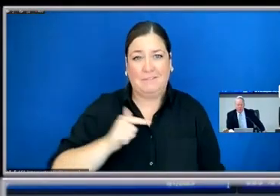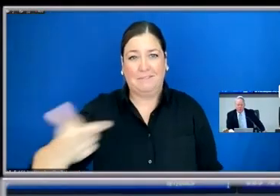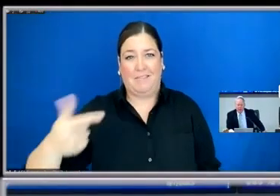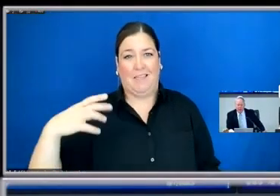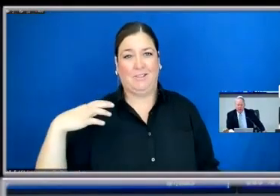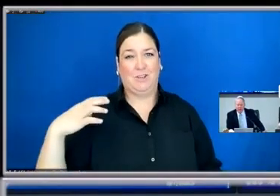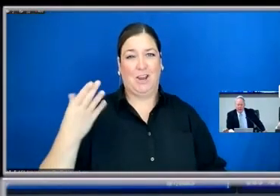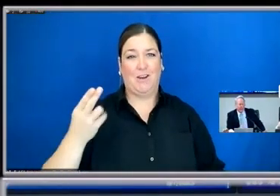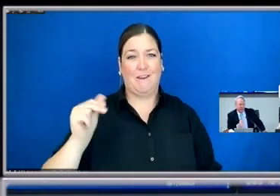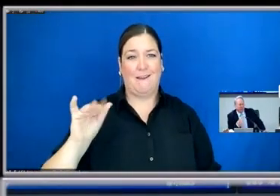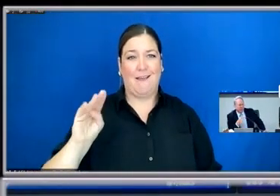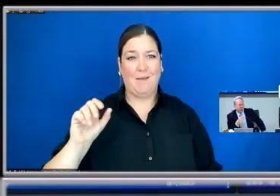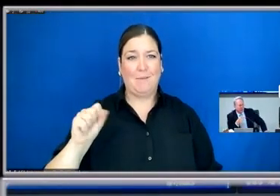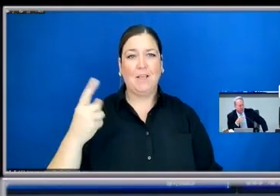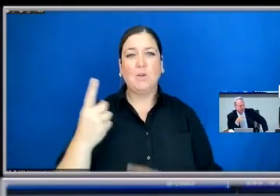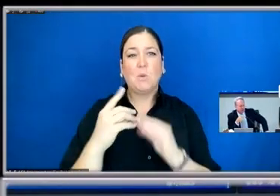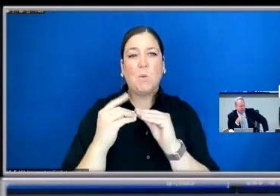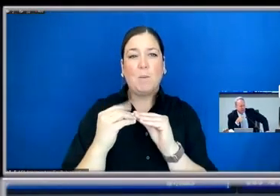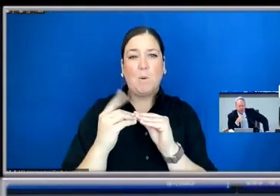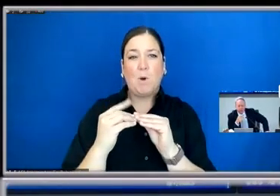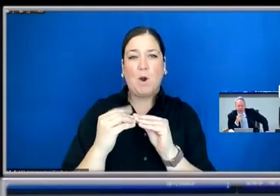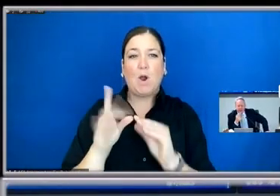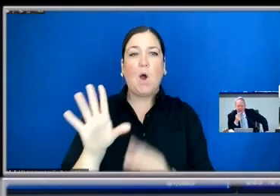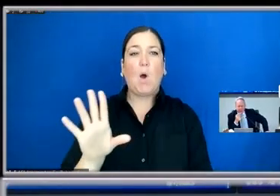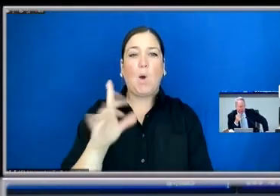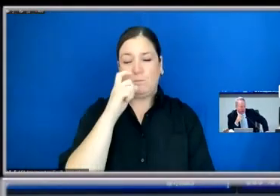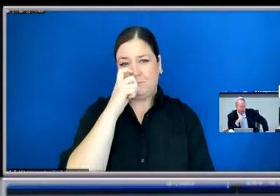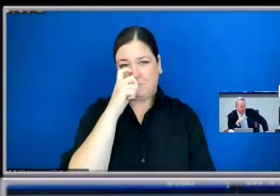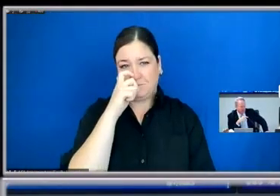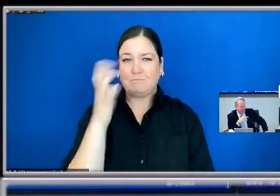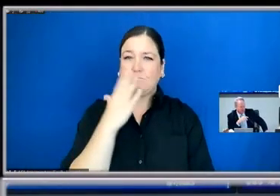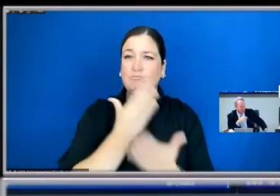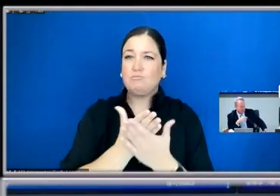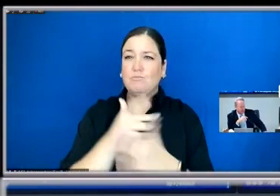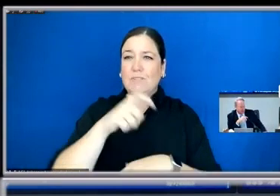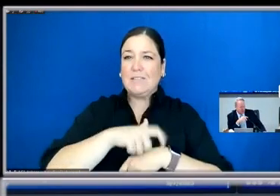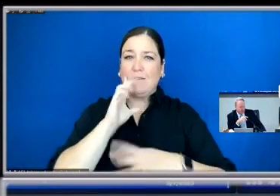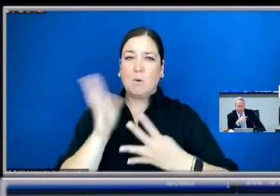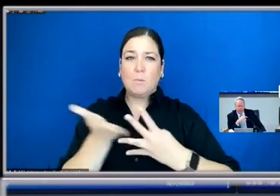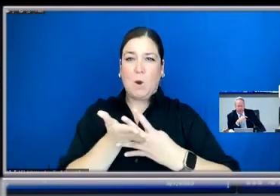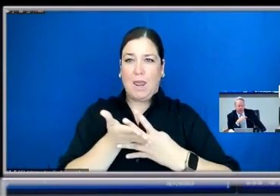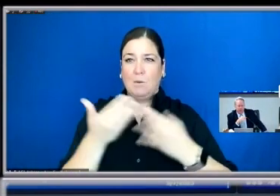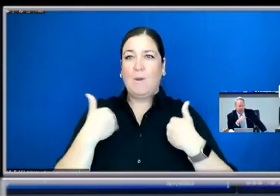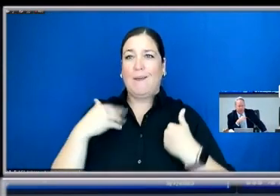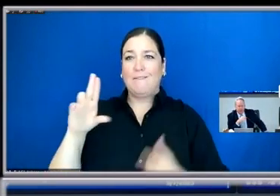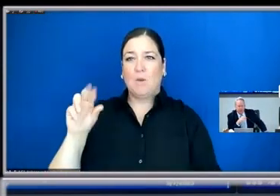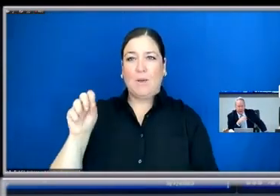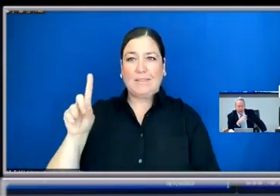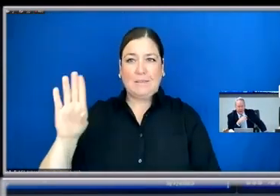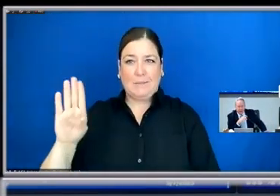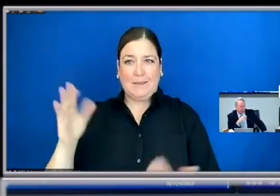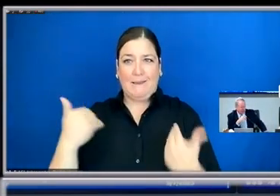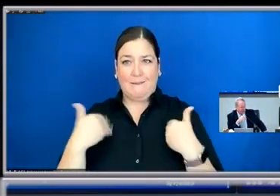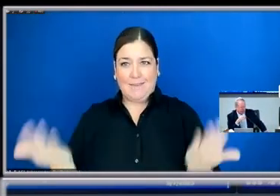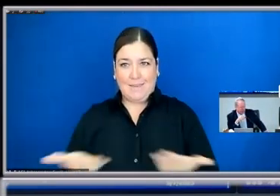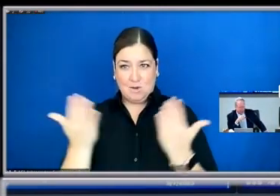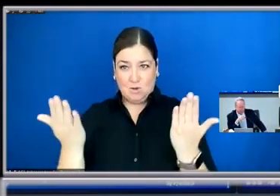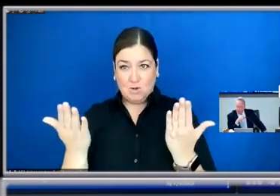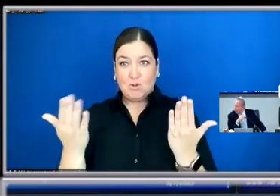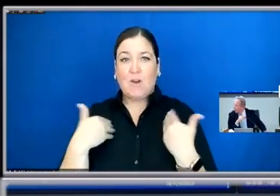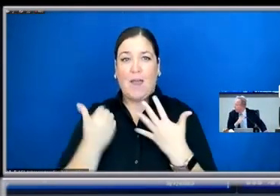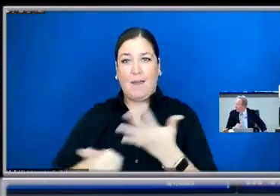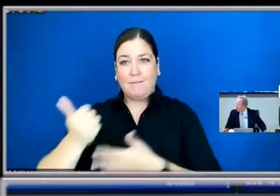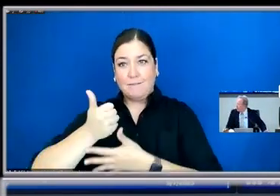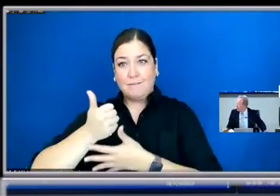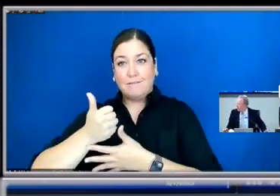Let's do one more Yeah. item. Actually, why don't we do this? Yes. It's probably a good break time. So we do have with us USDB, and we've got our superintendent's